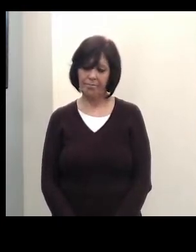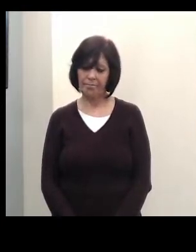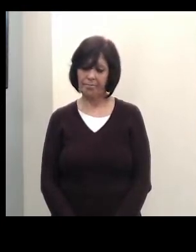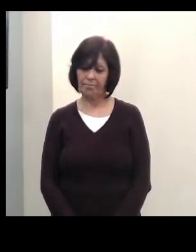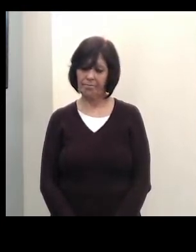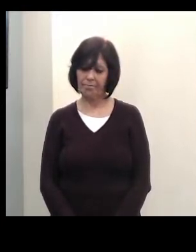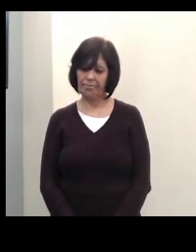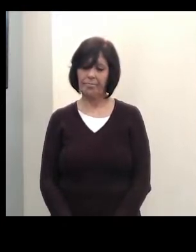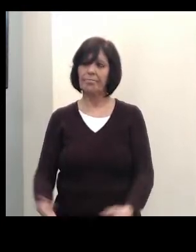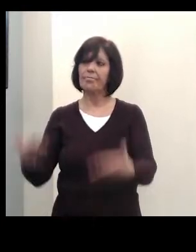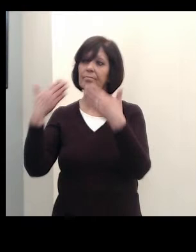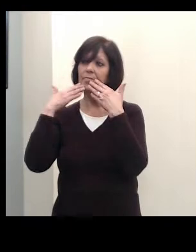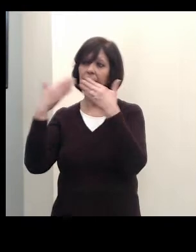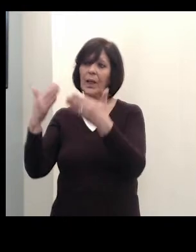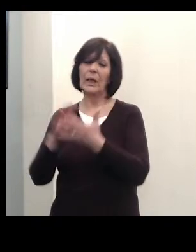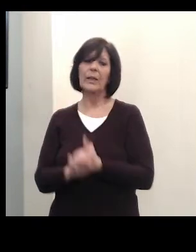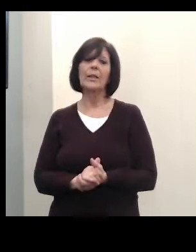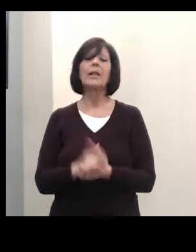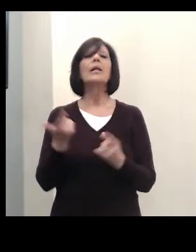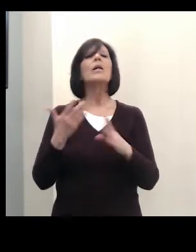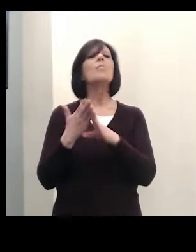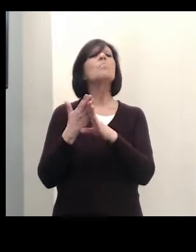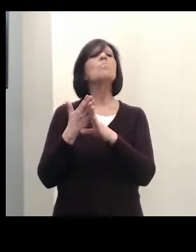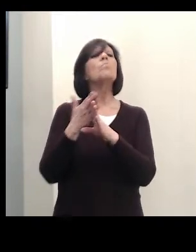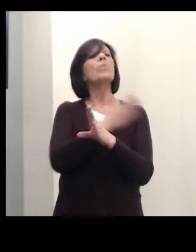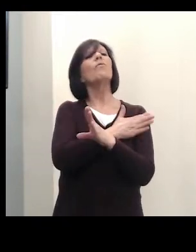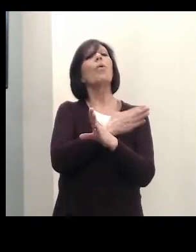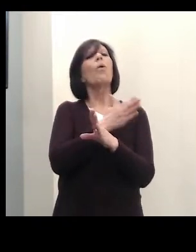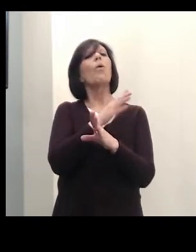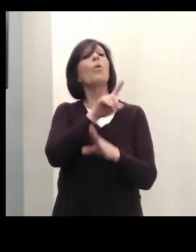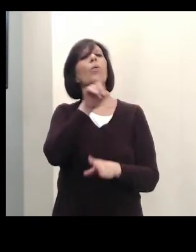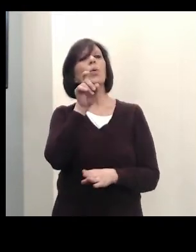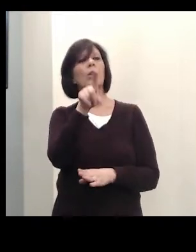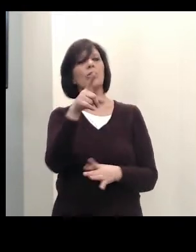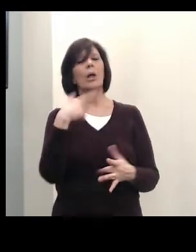Thank you, Dr. Burstein. Before I take questions, I just want to note,